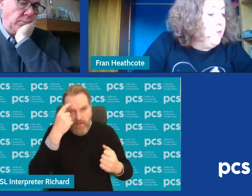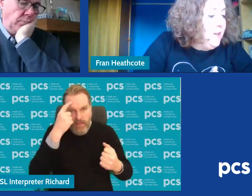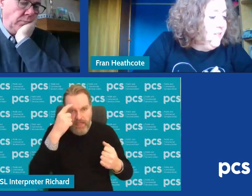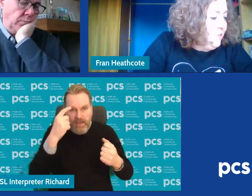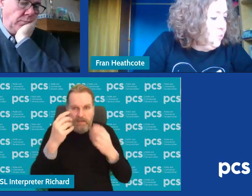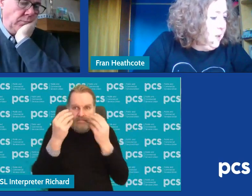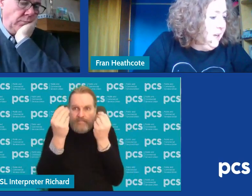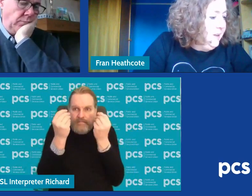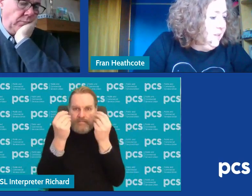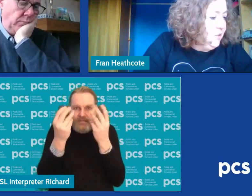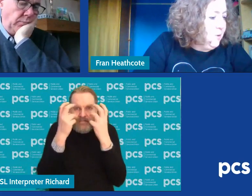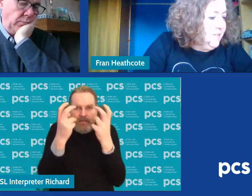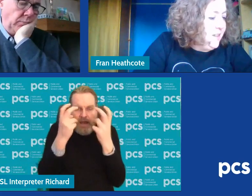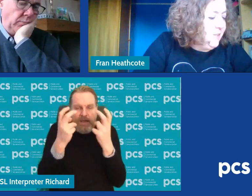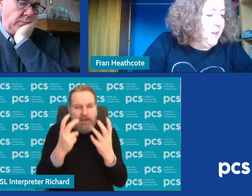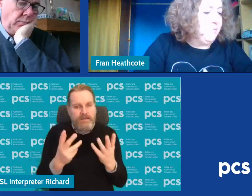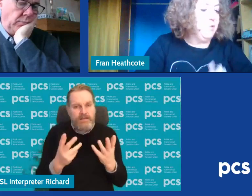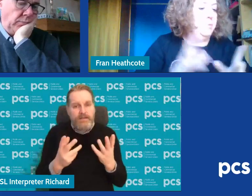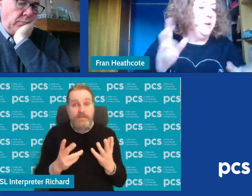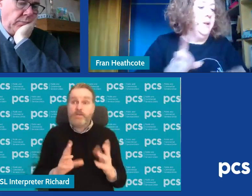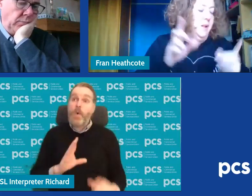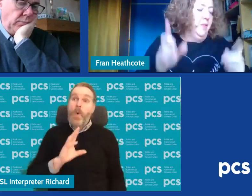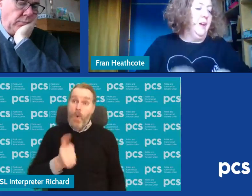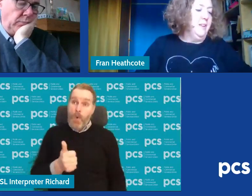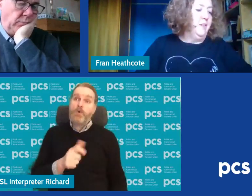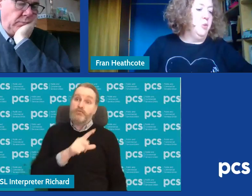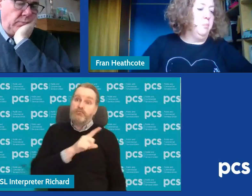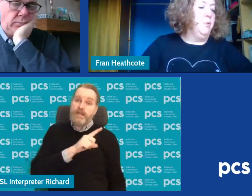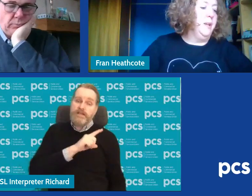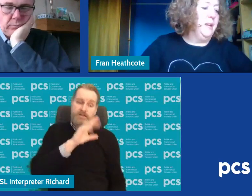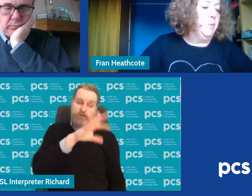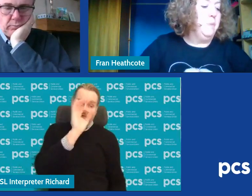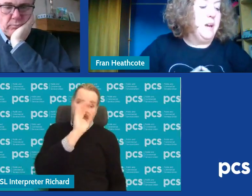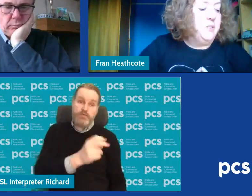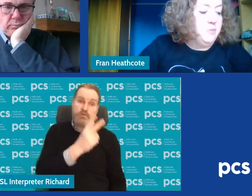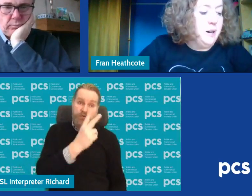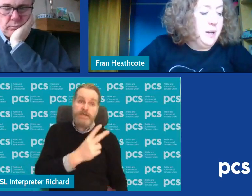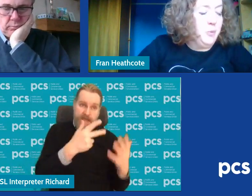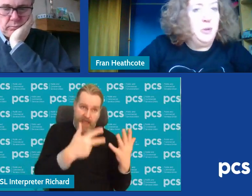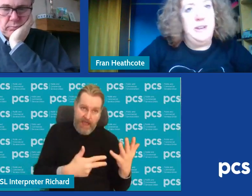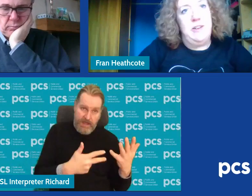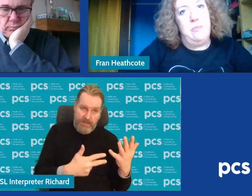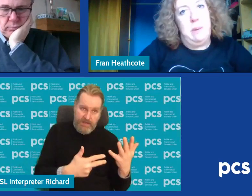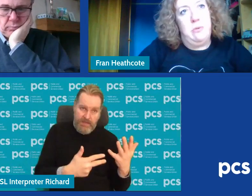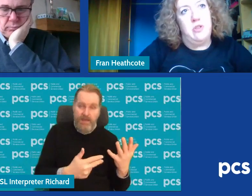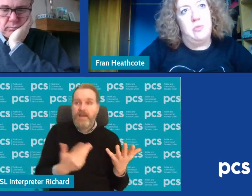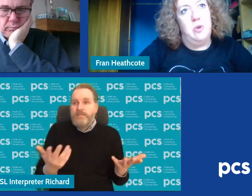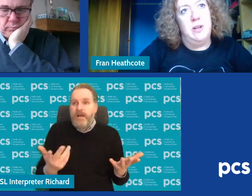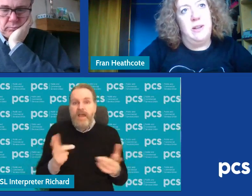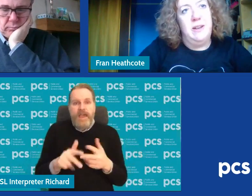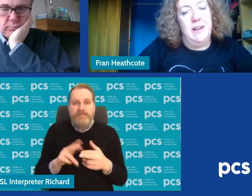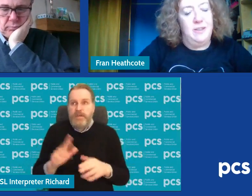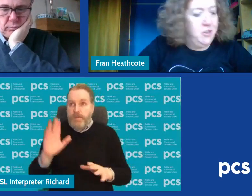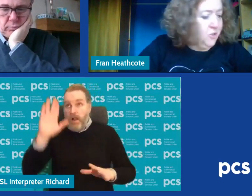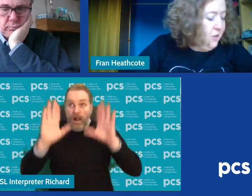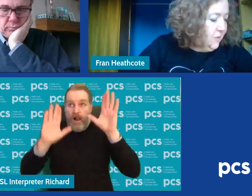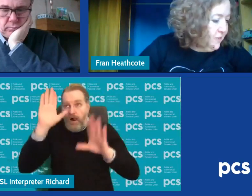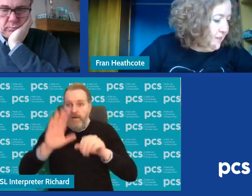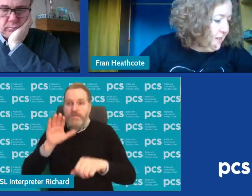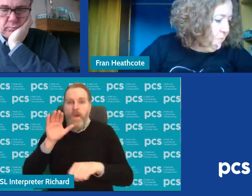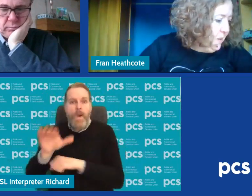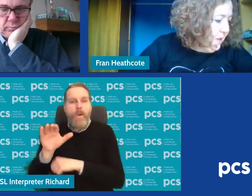of good reasons for picking the 28th of April, but that is a good point. It would be undermined, wouldn't it, if people just work